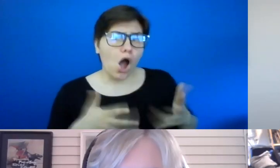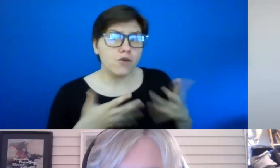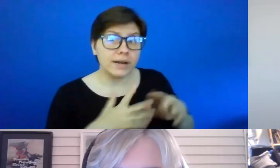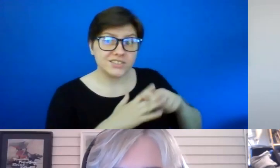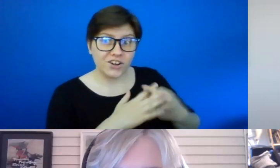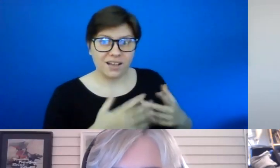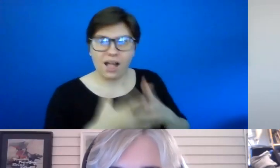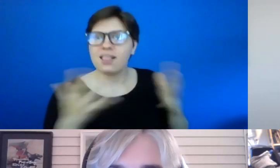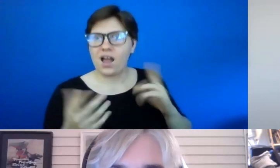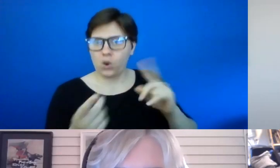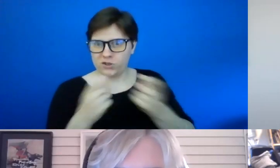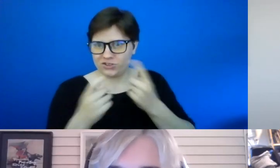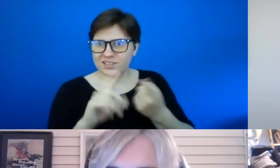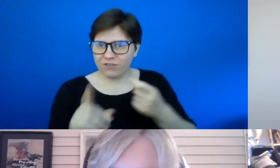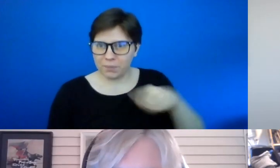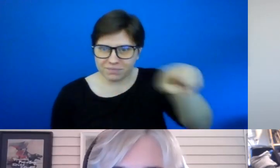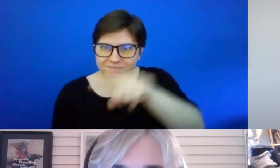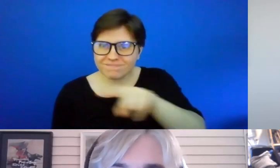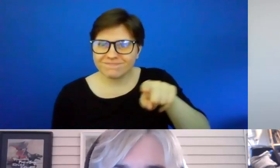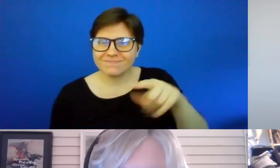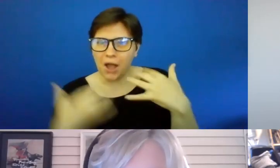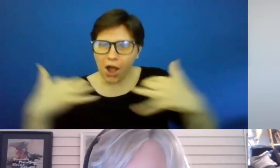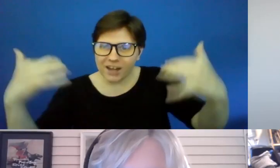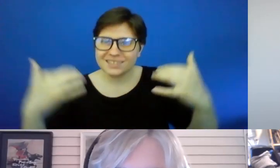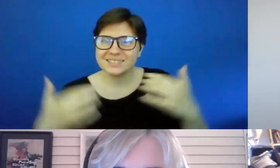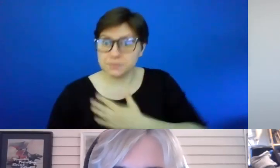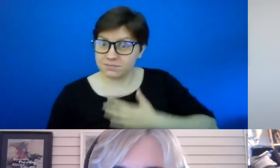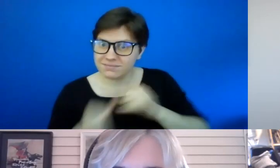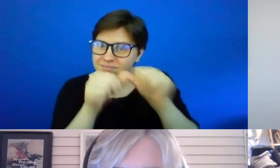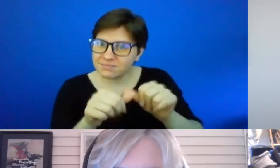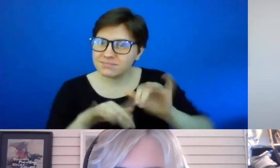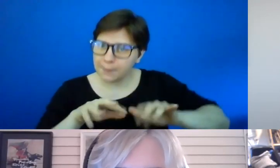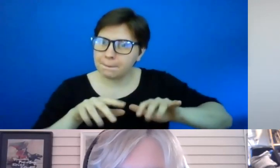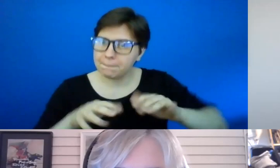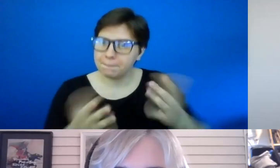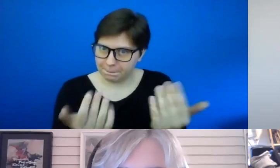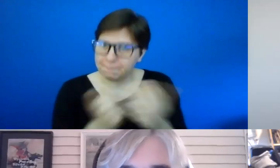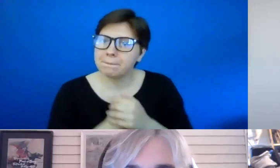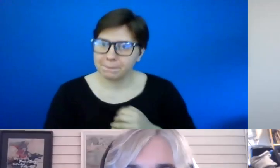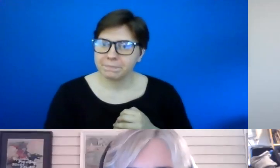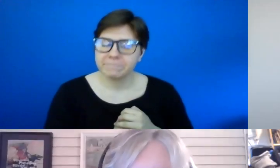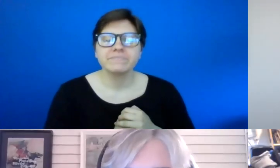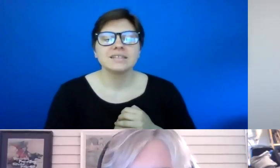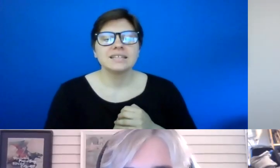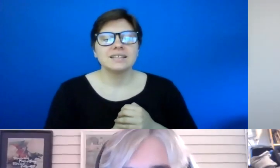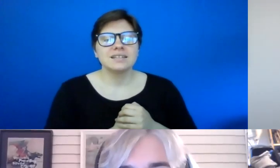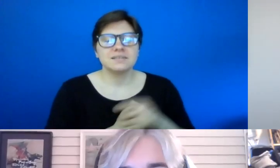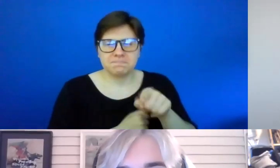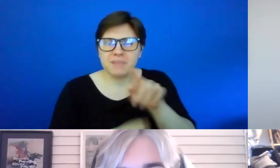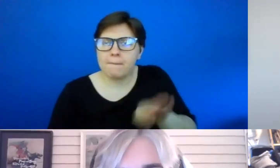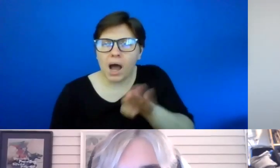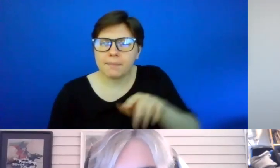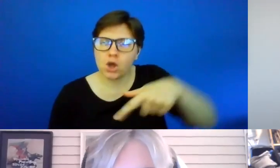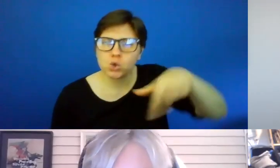lot of questions from the audience. Please continue to put your questions into the question and answer feature down at the bottom